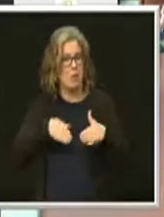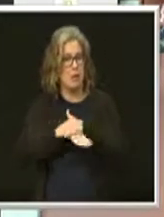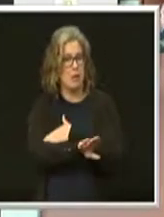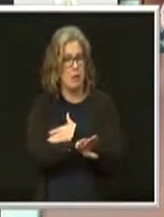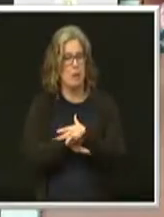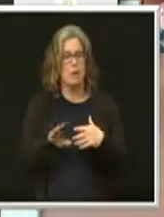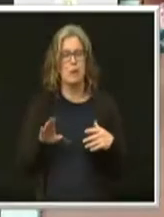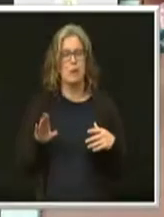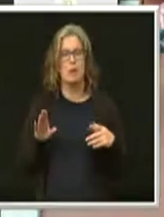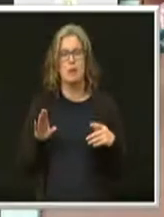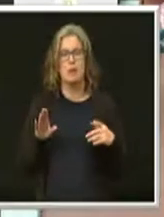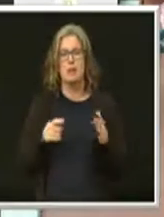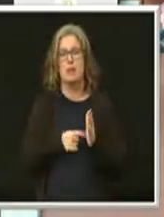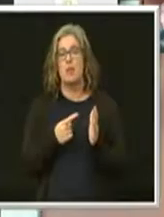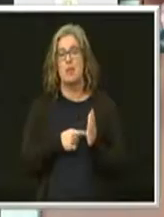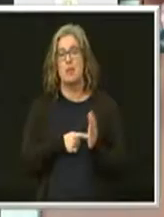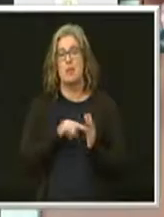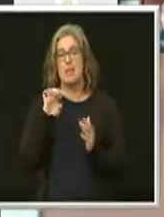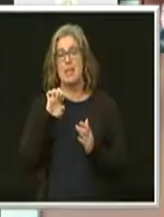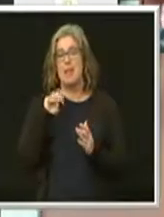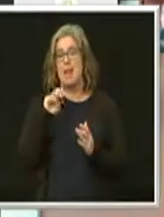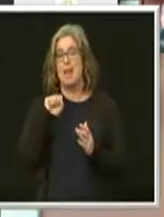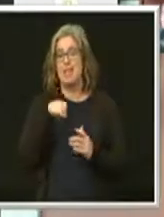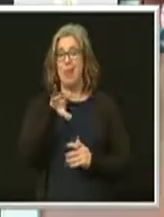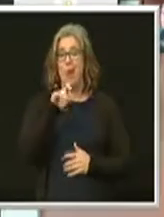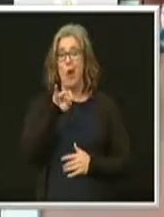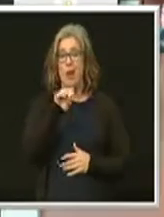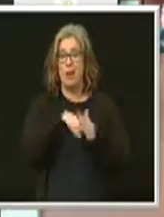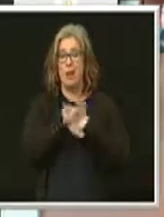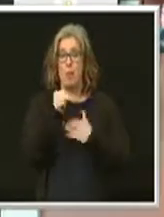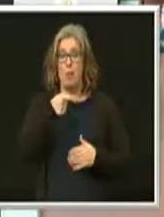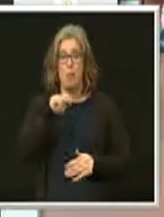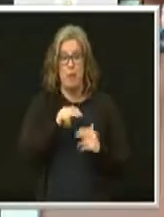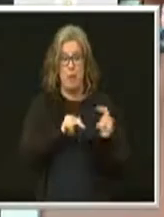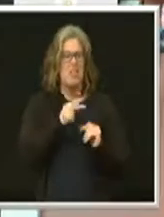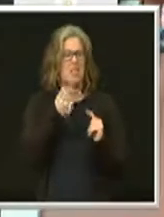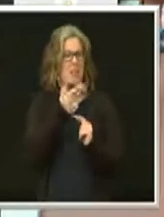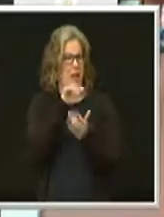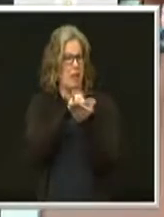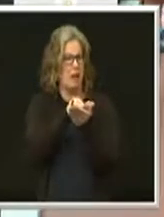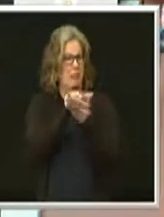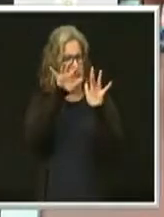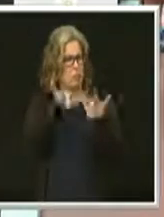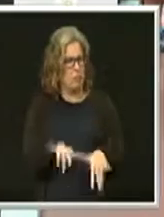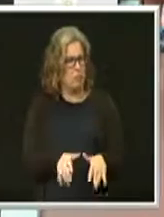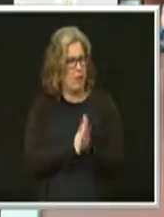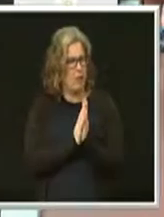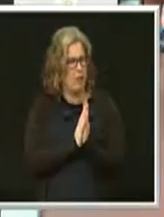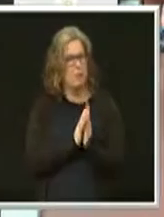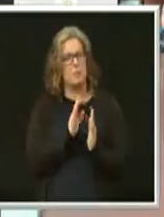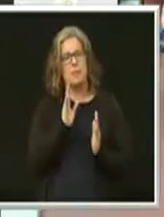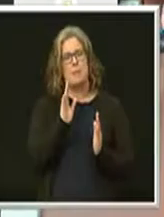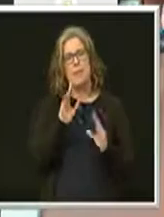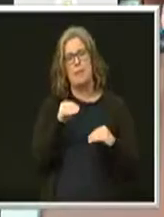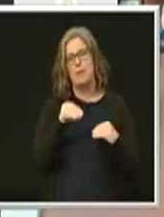you. Sometimes EMS might need a code to get into your apartment building. Things like that is what it's going to ask you so that it can give